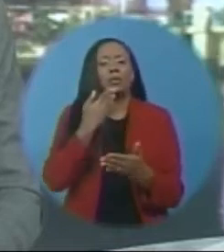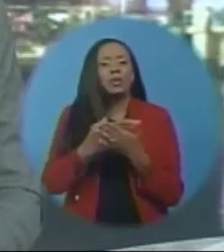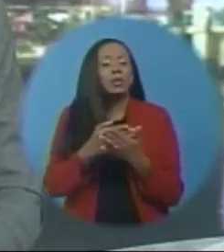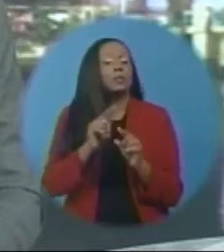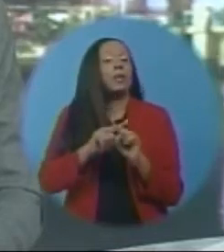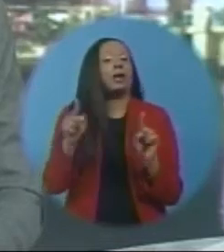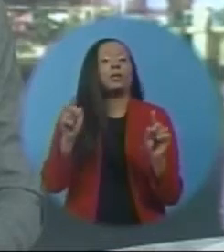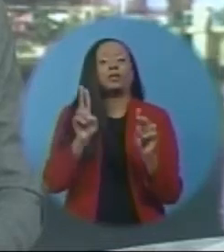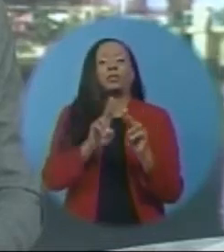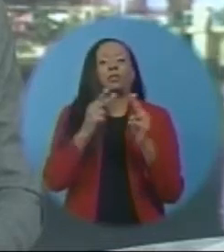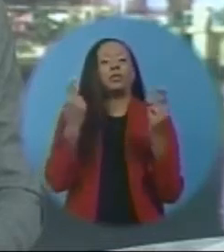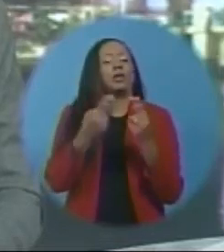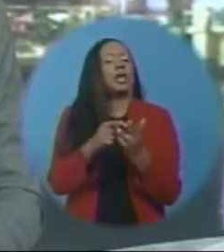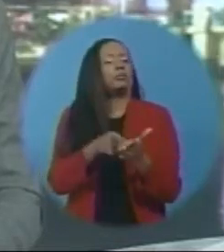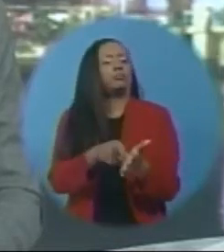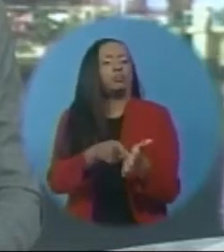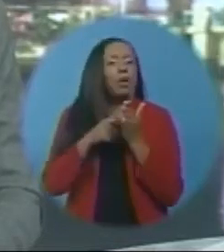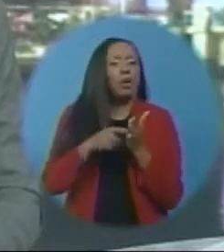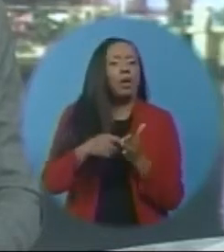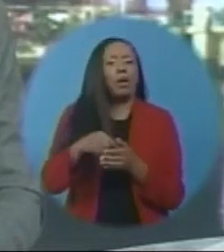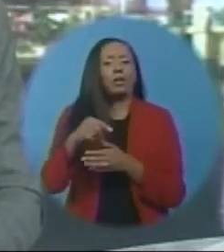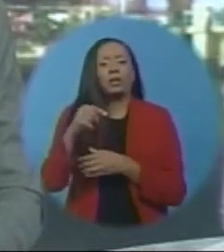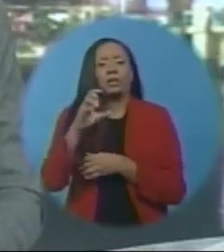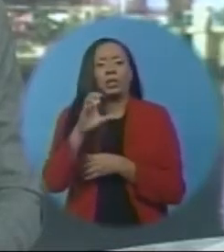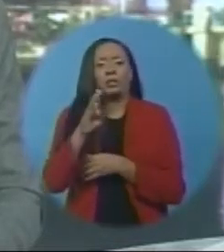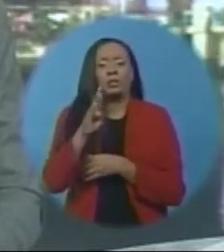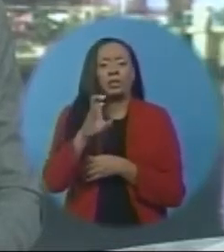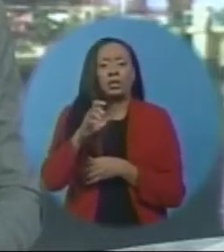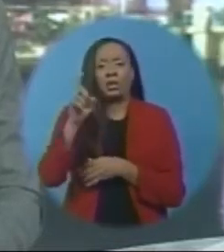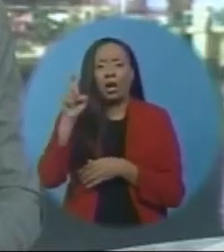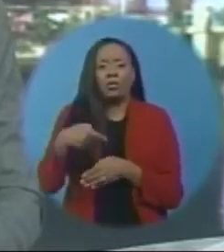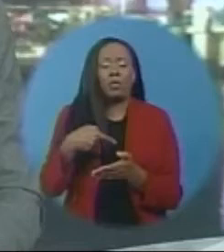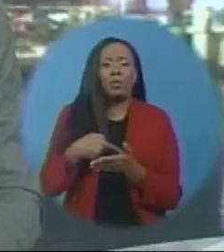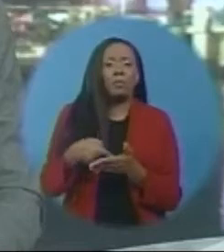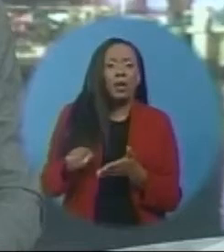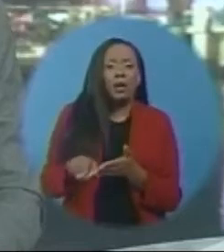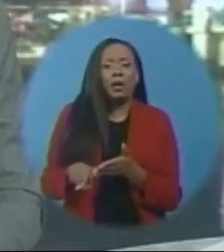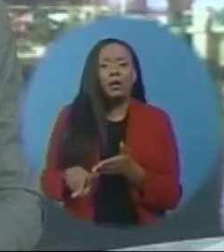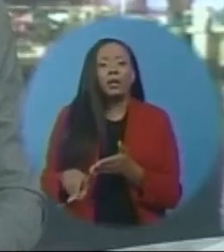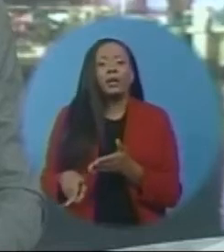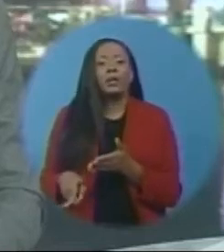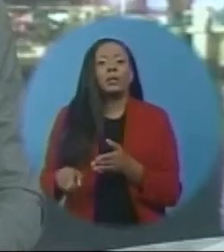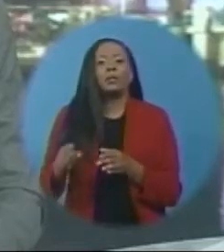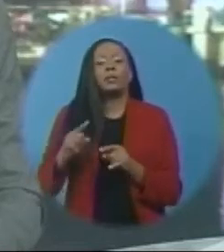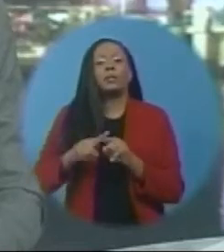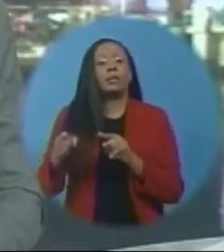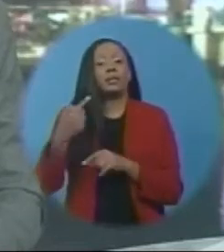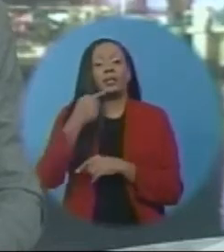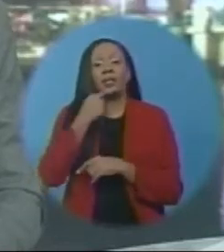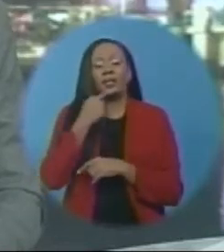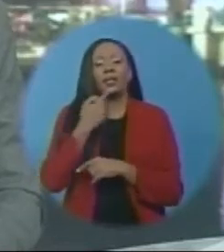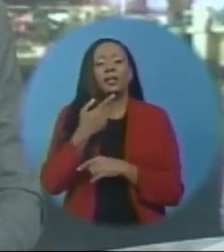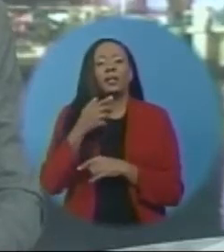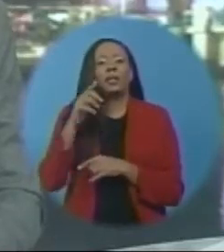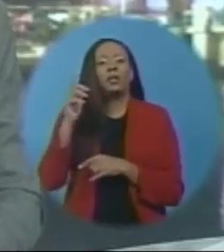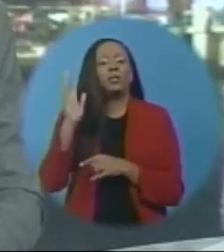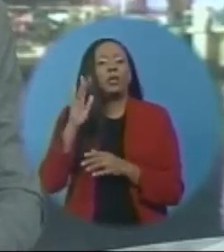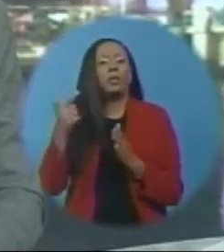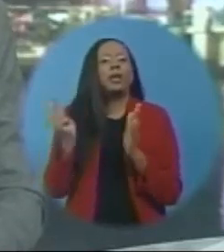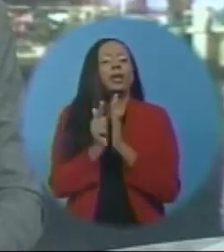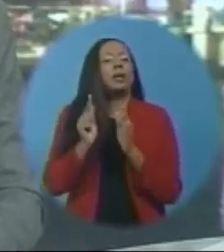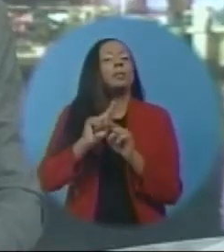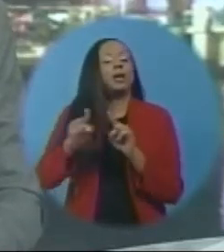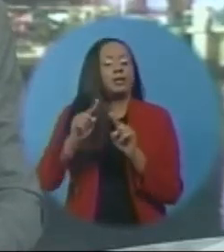was demanding that the CBC pay increments to some employees over the scale, but he said that would be clearly